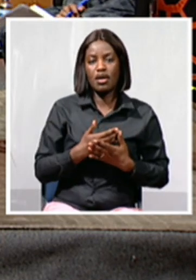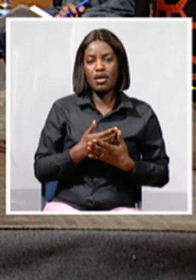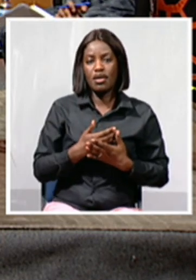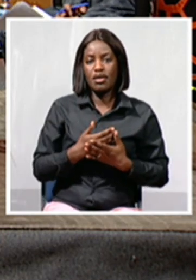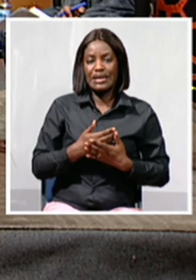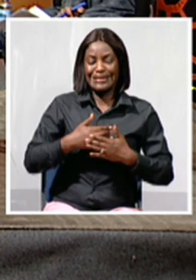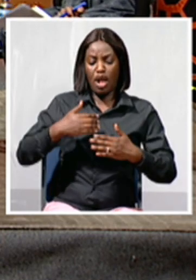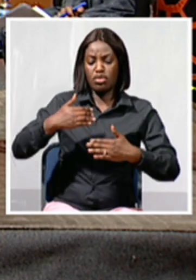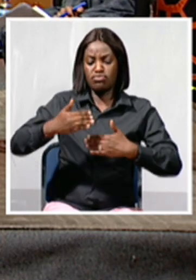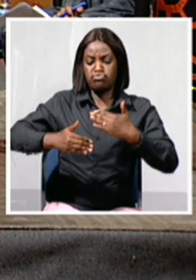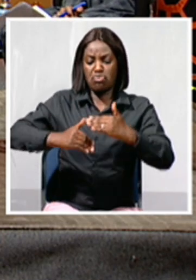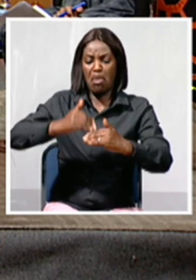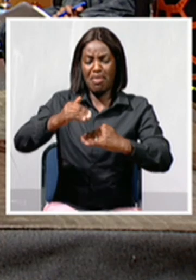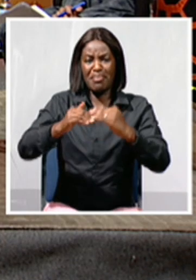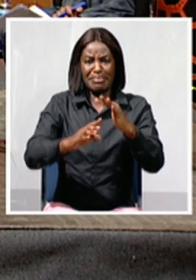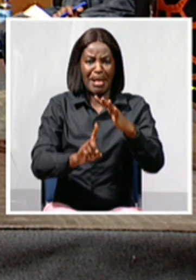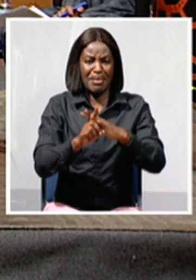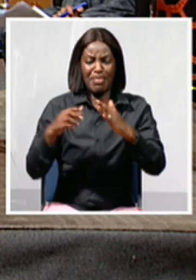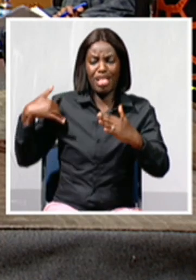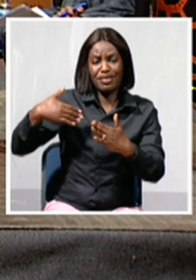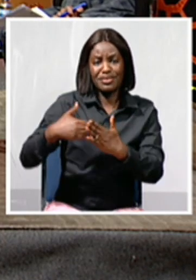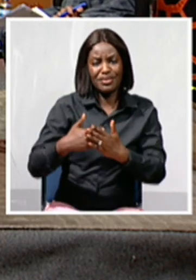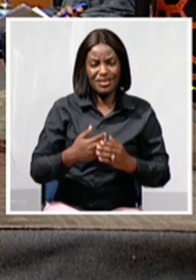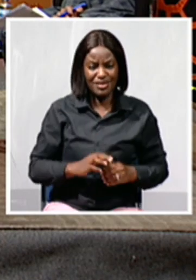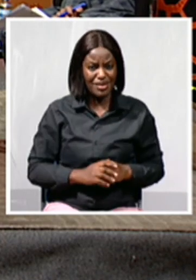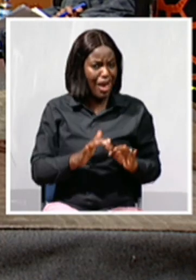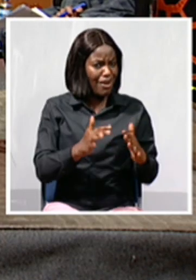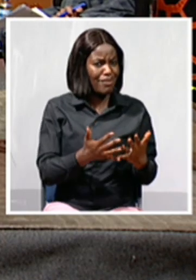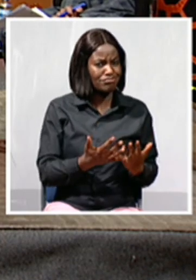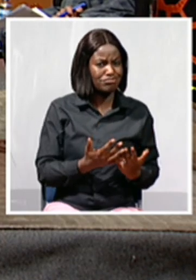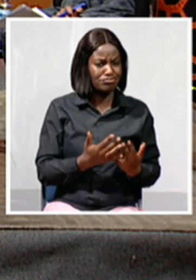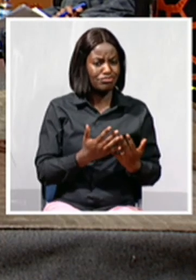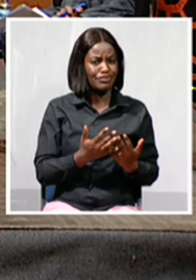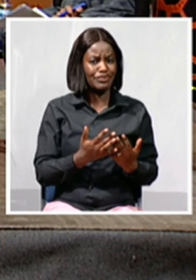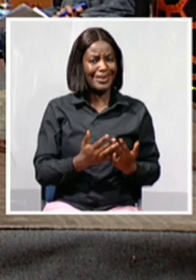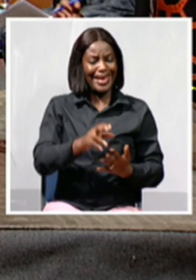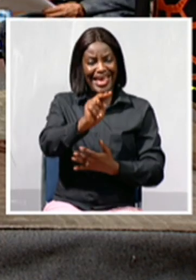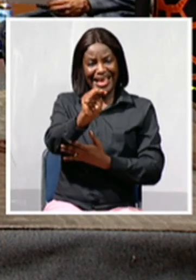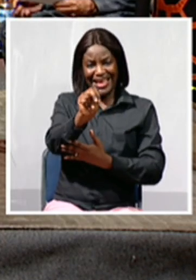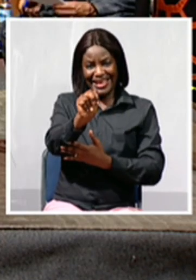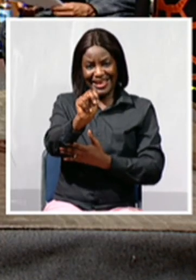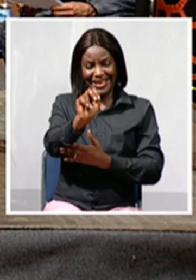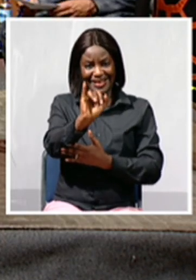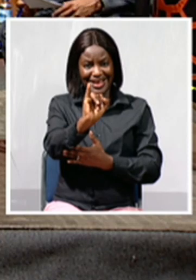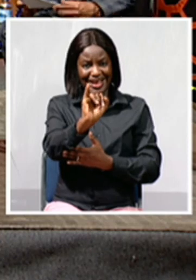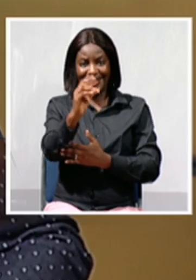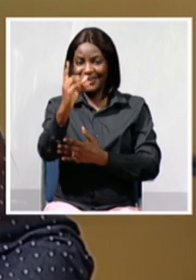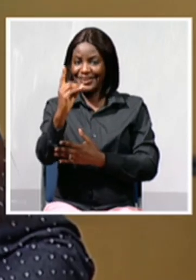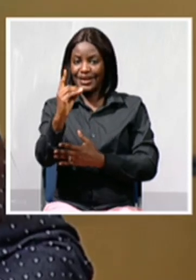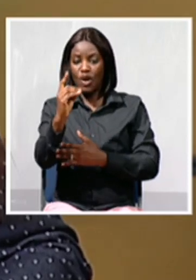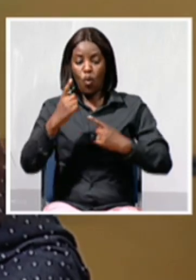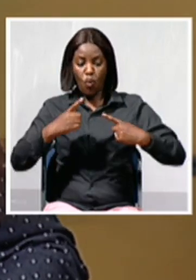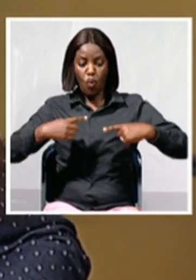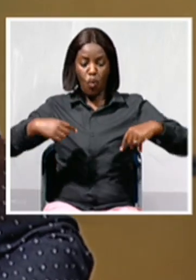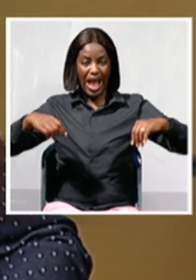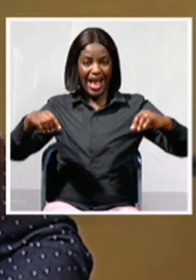seeing that this very important democratic process is only 3 months away? Okay, you see, NID, as civil society, it is not only our duty to